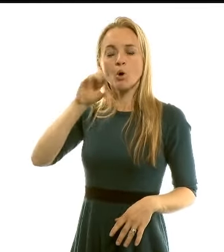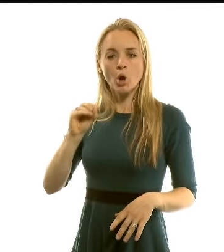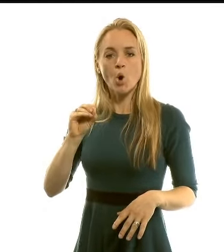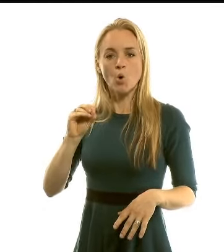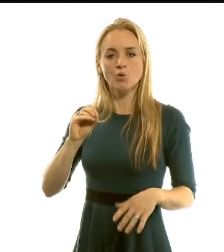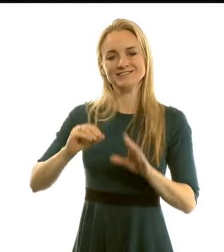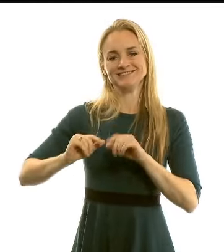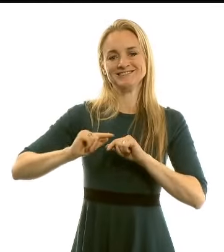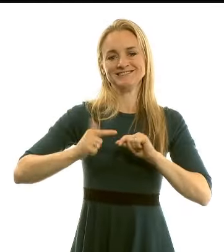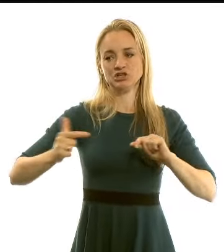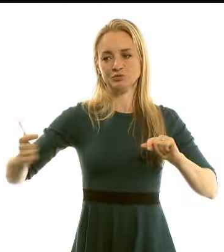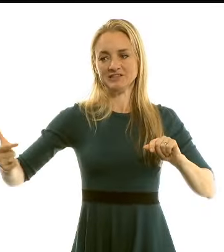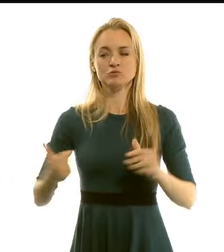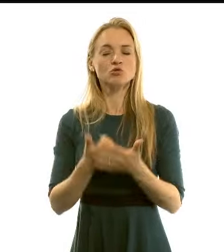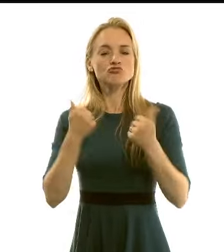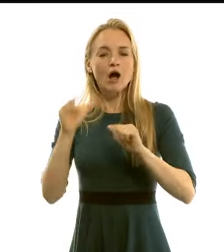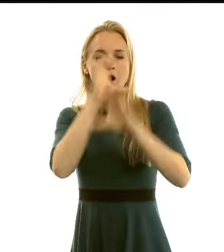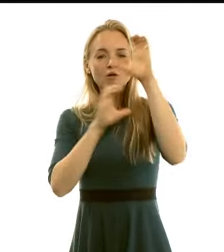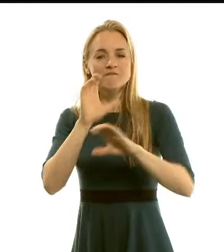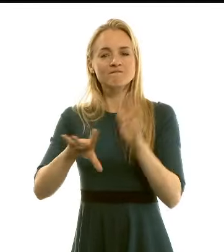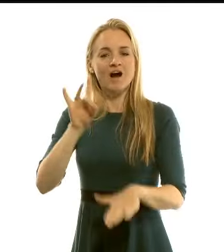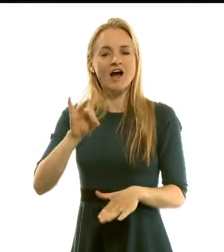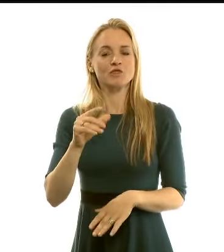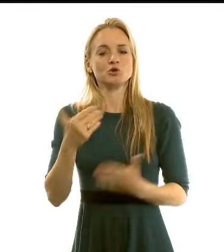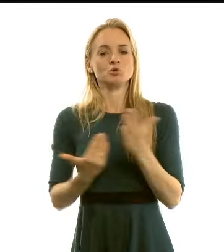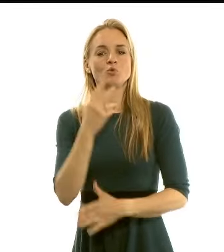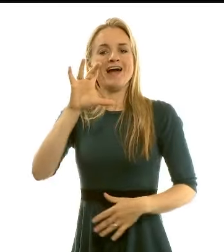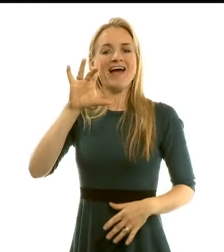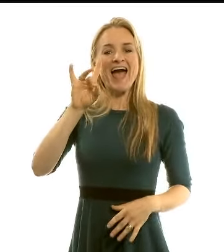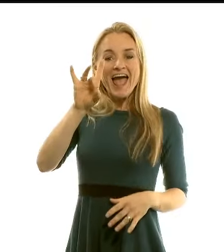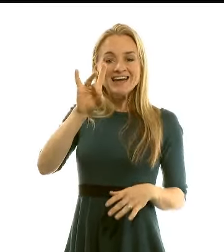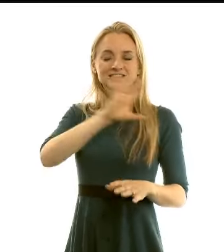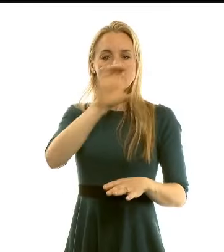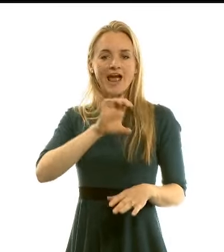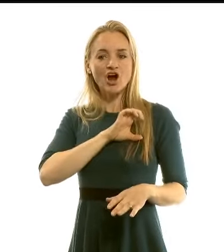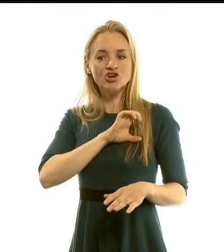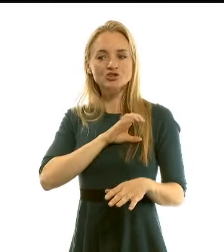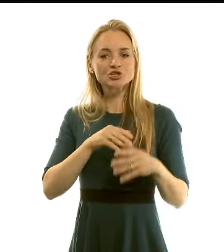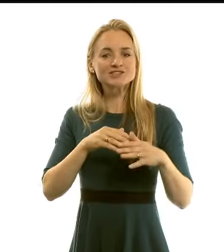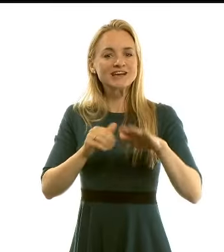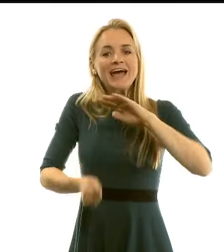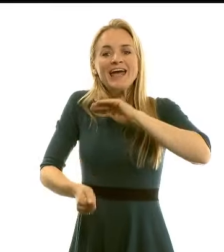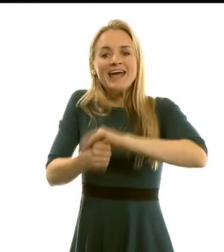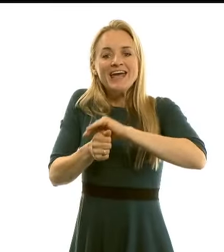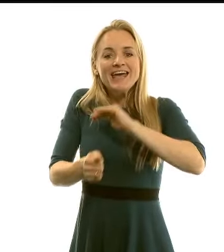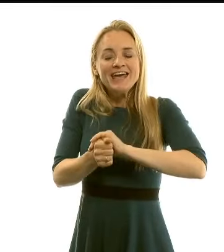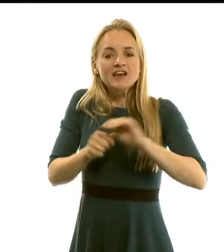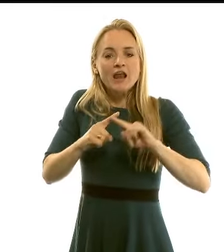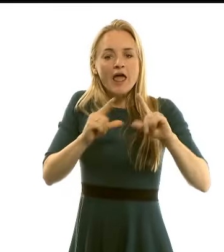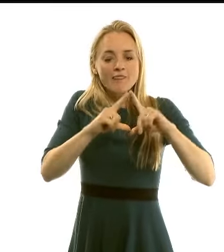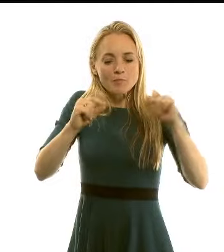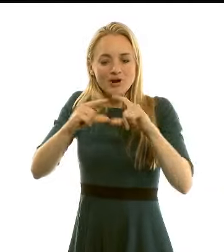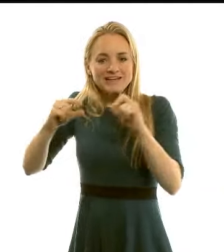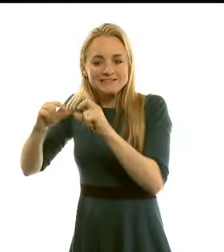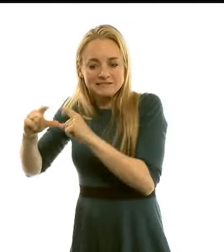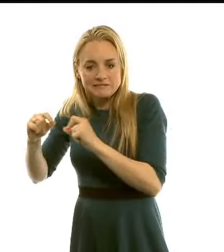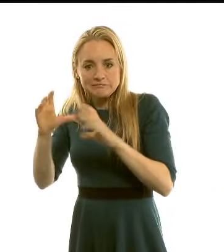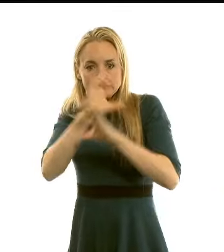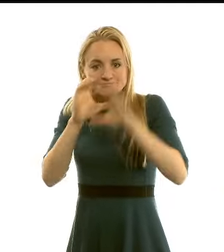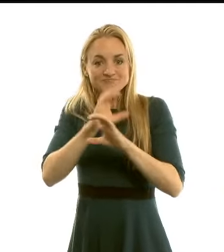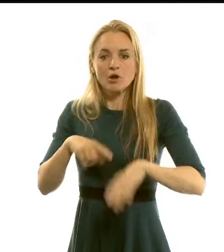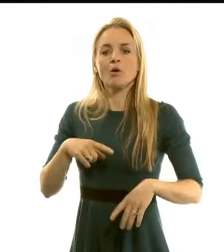to find all the 8 new characters hidden somewhere in all these bricks and collect as many coins as we can. The coin counter will be on the screen.